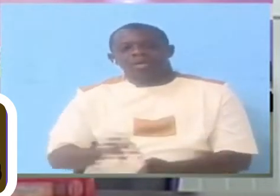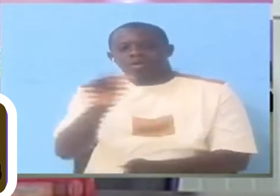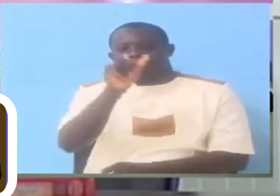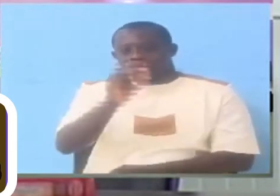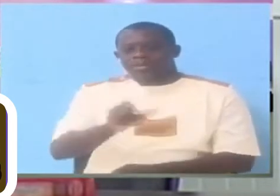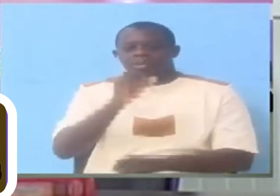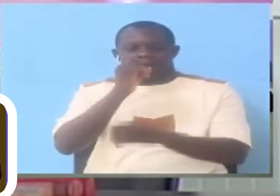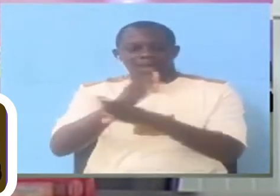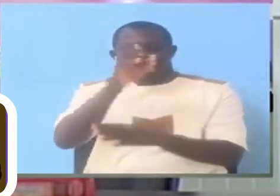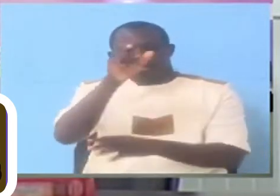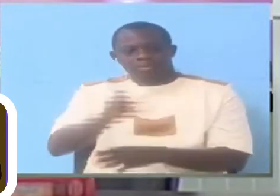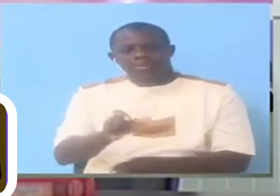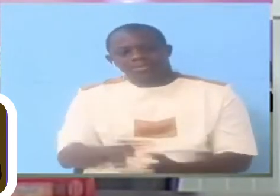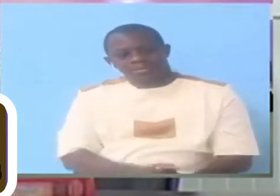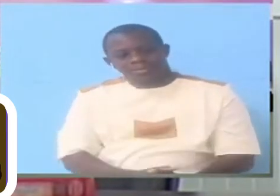Antui, Ghanaian.